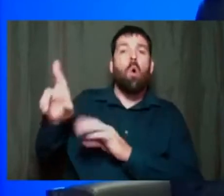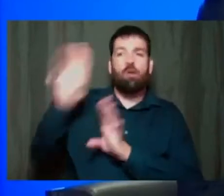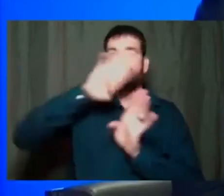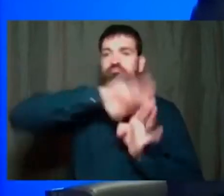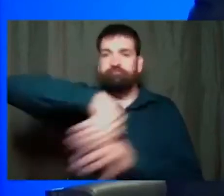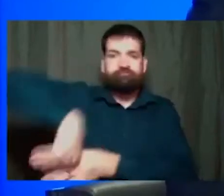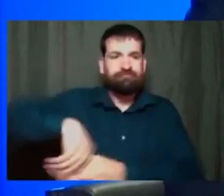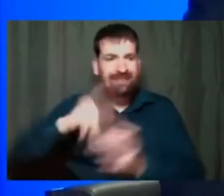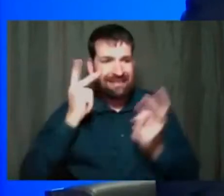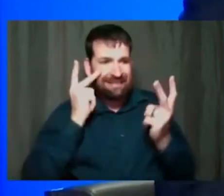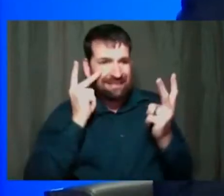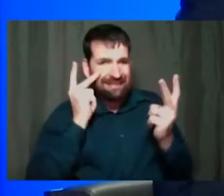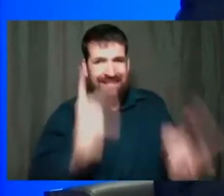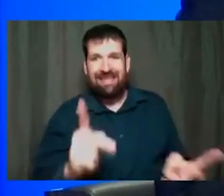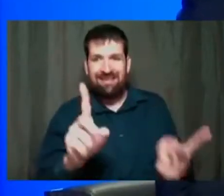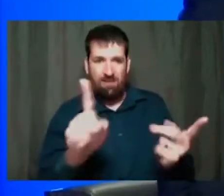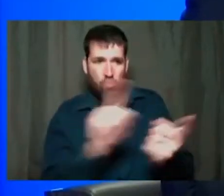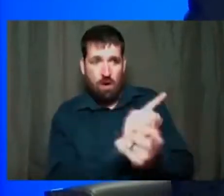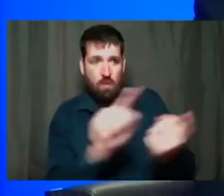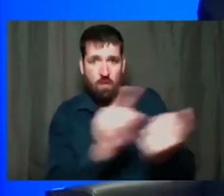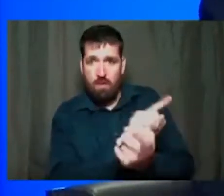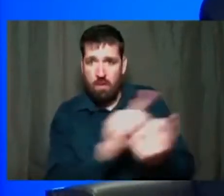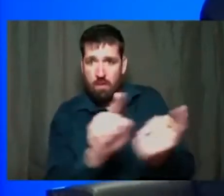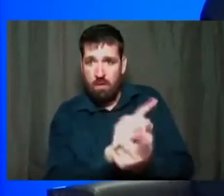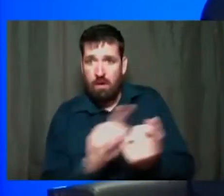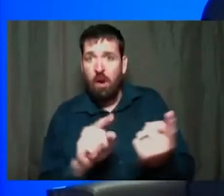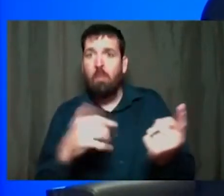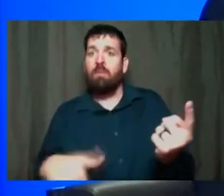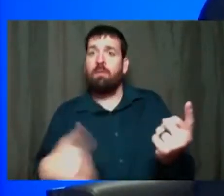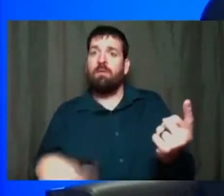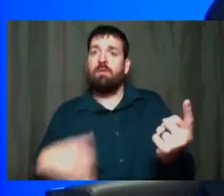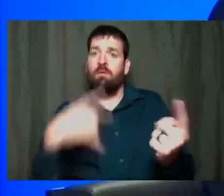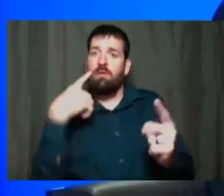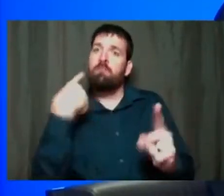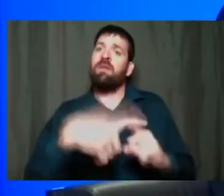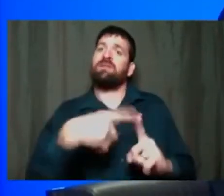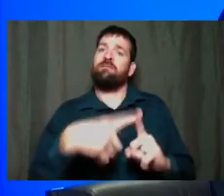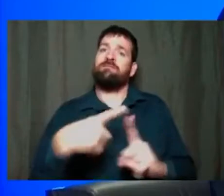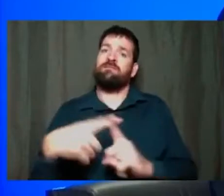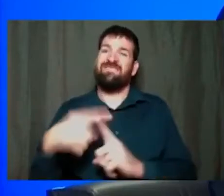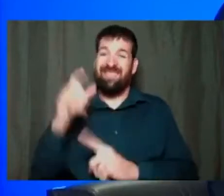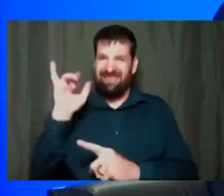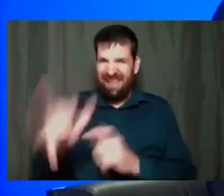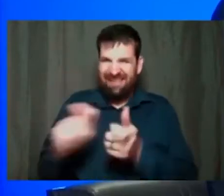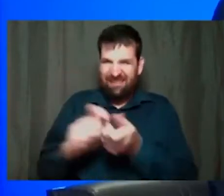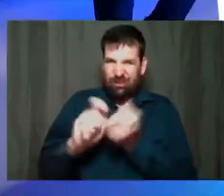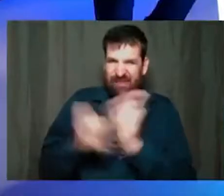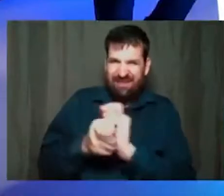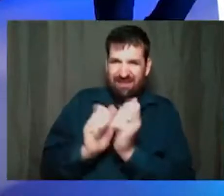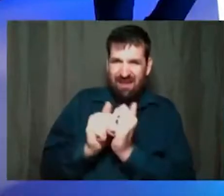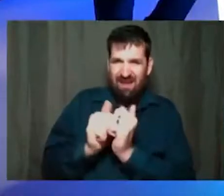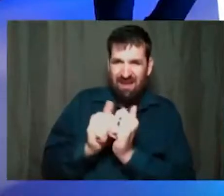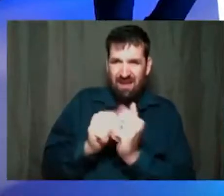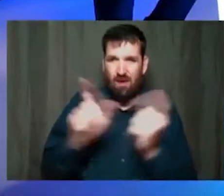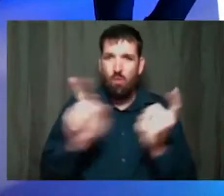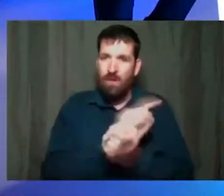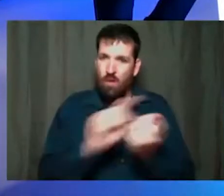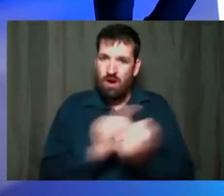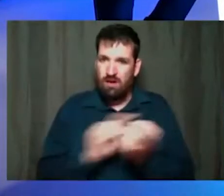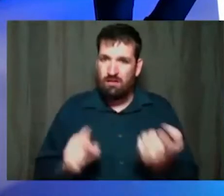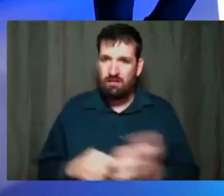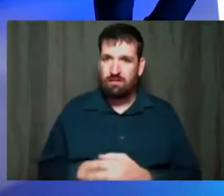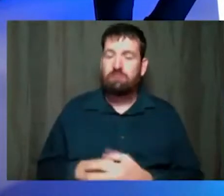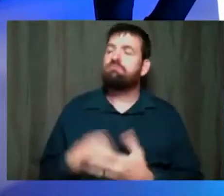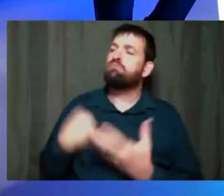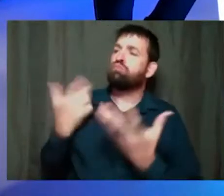those one-on-one interactions. And that's how change occurs. It's individual. So I want to ask about intentional. That's a